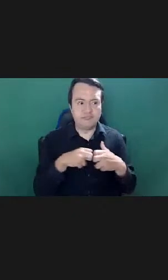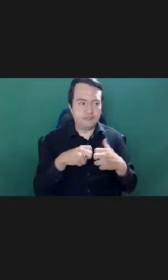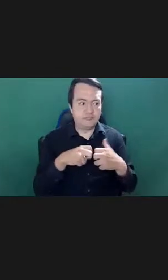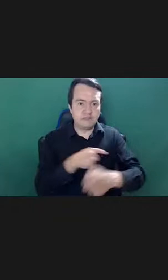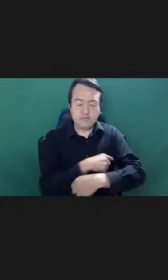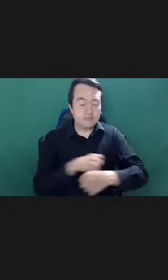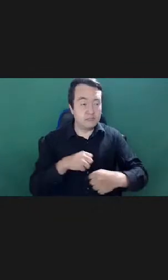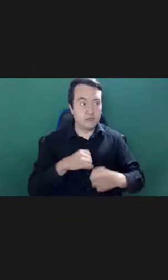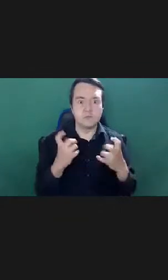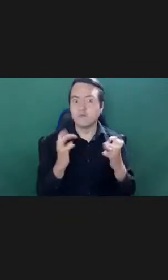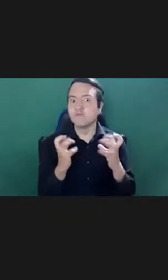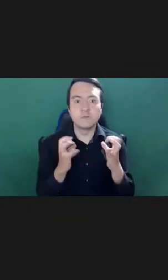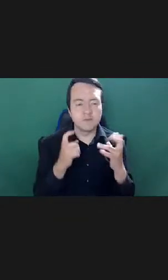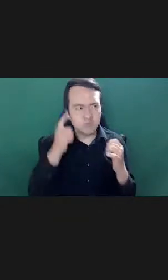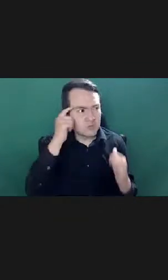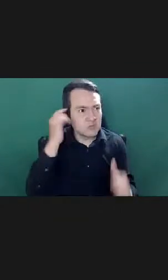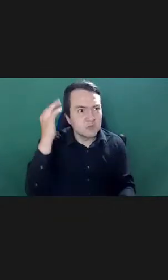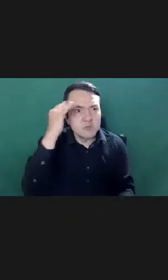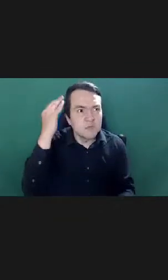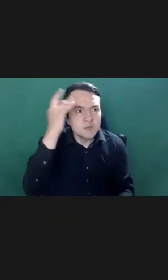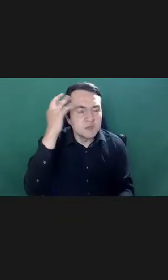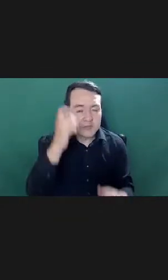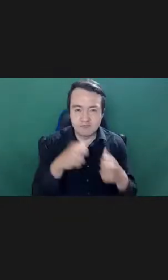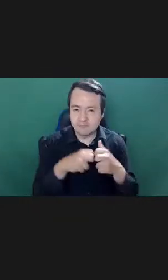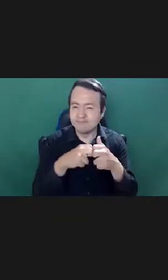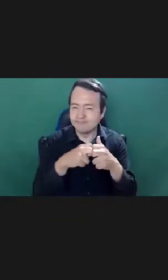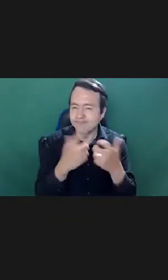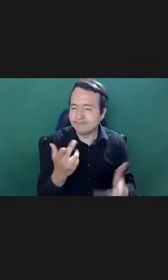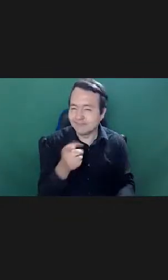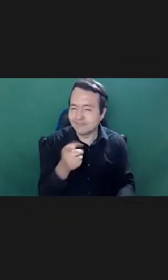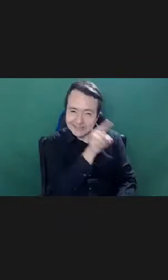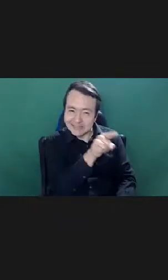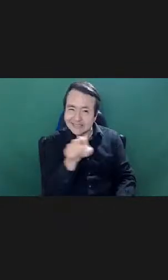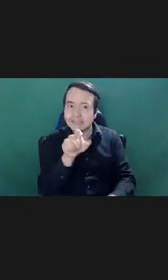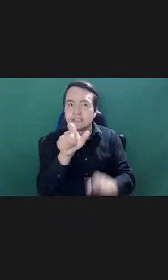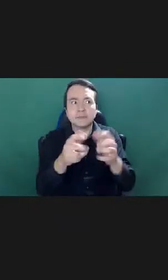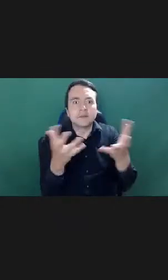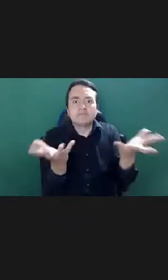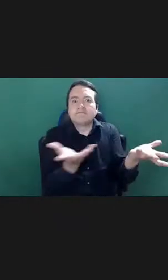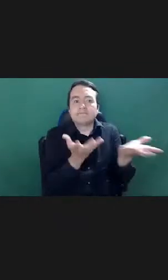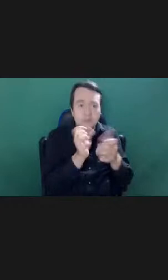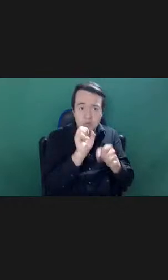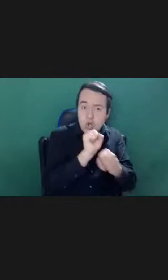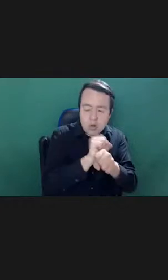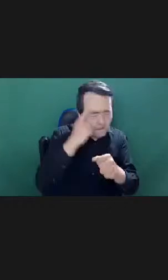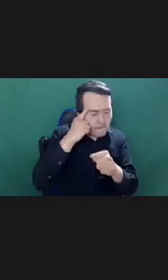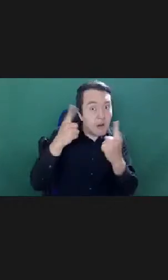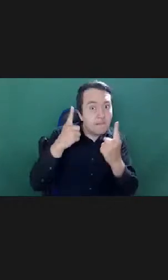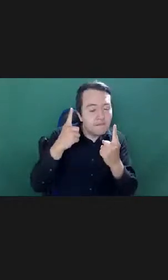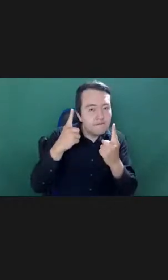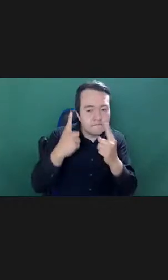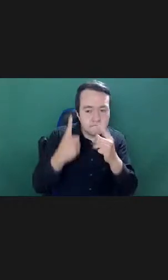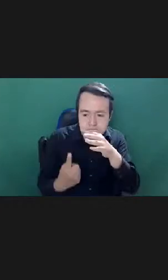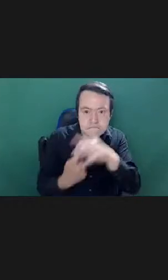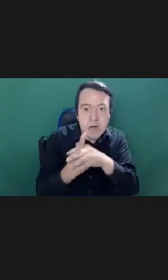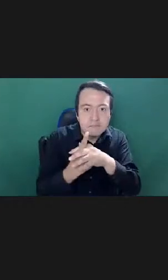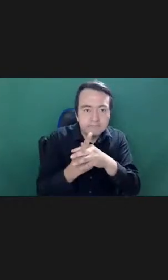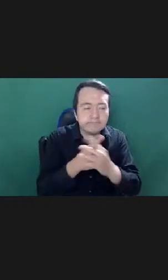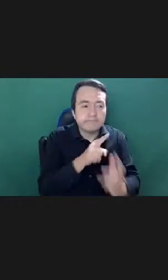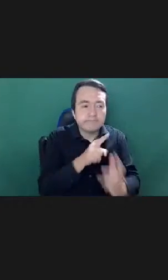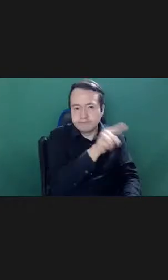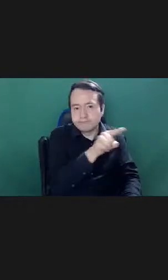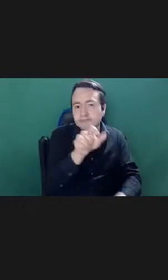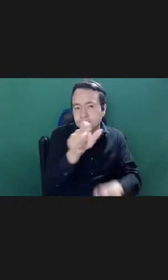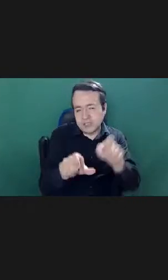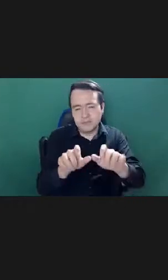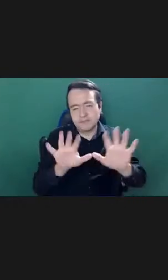So now we're going to talk about, well, we've said this is in general about 20% of the total burden in the region. In some